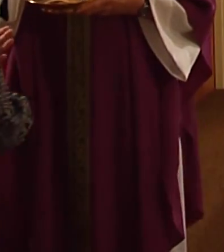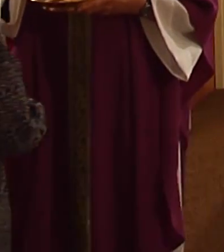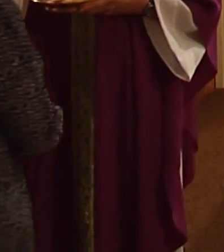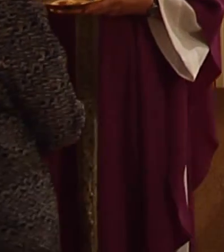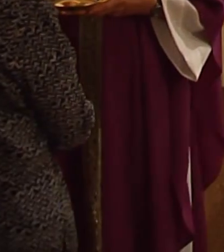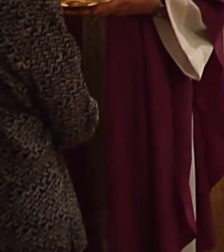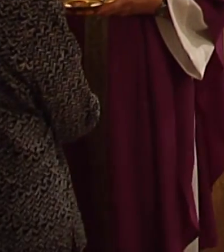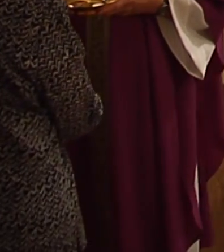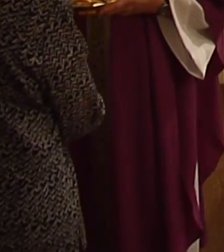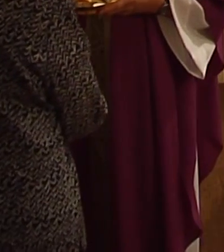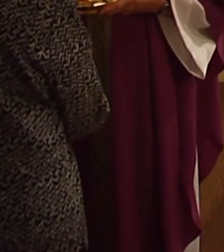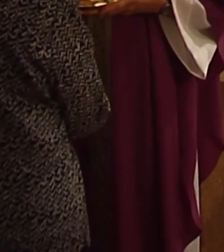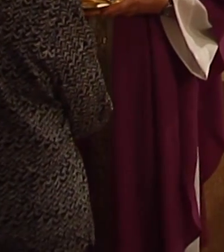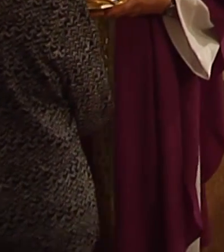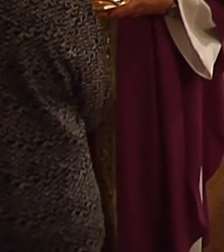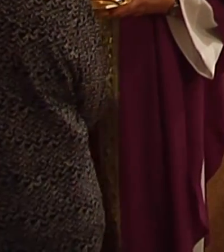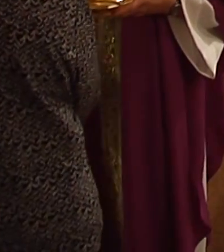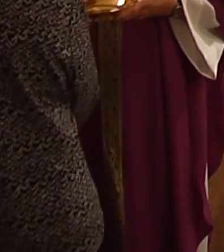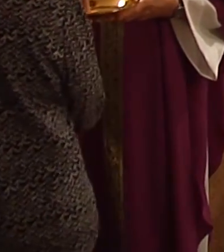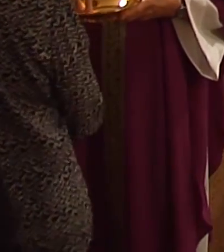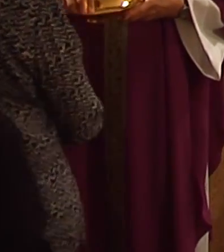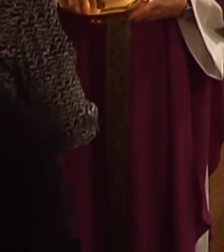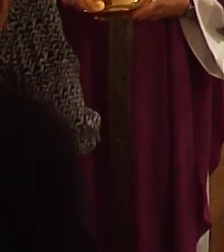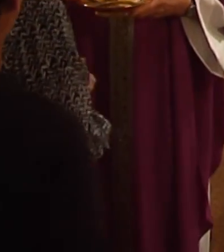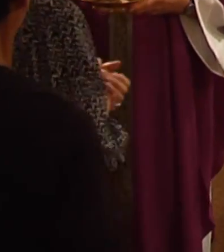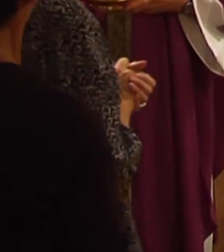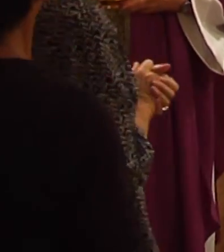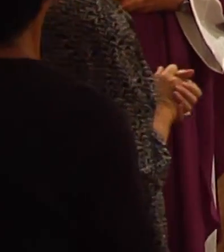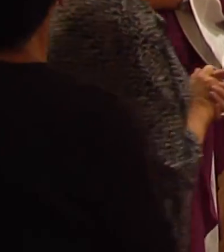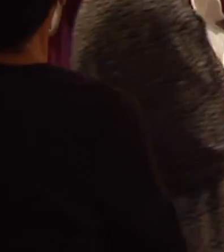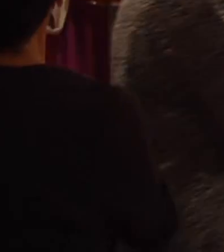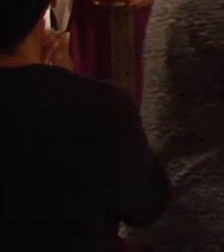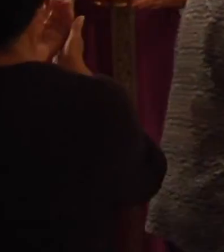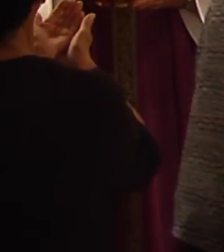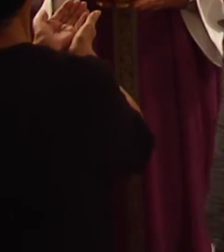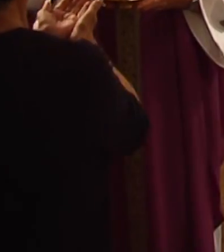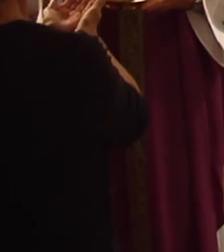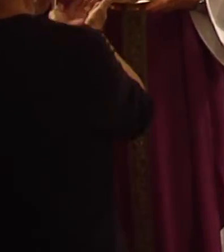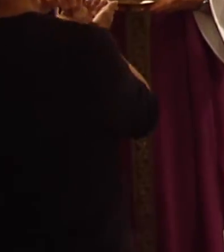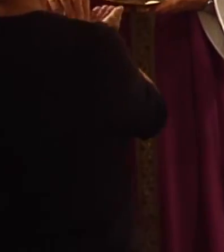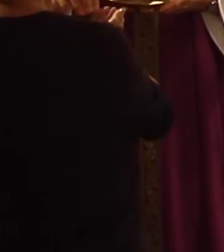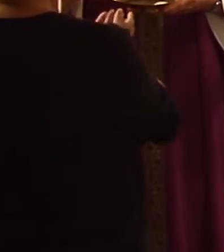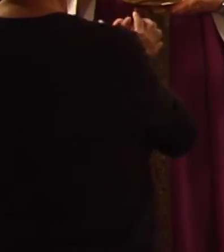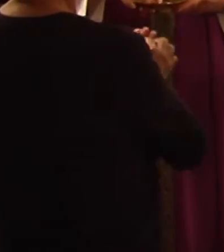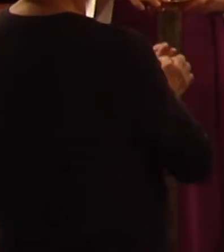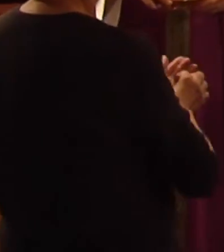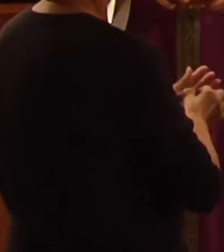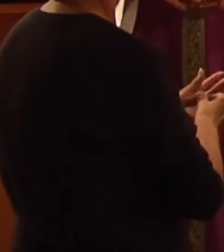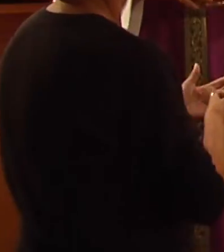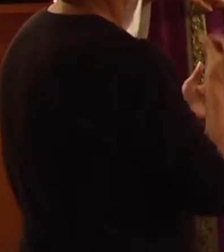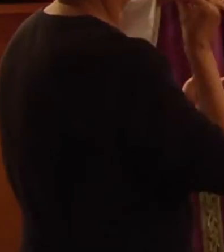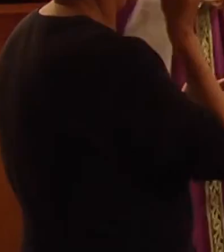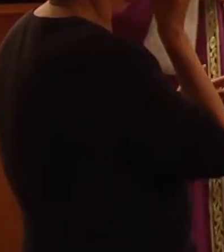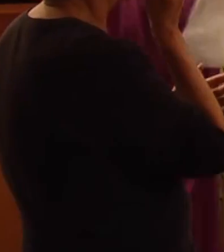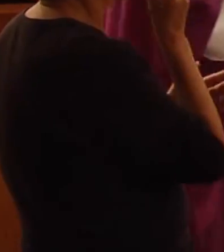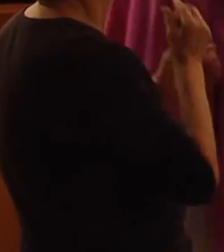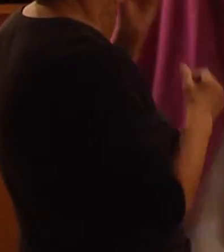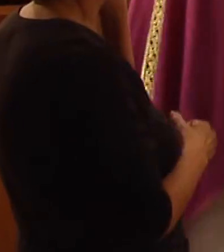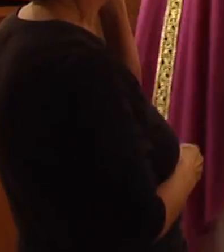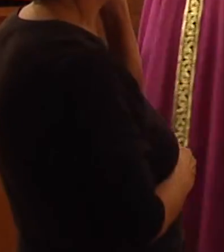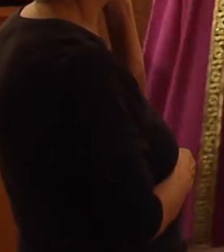Lamb. Lord, I am not worthy that you should enter under my roof, but only say the word, and my soul shall be